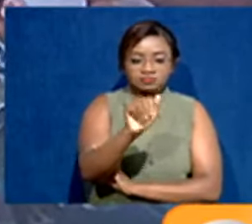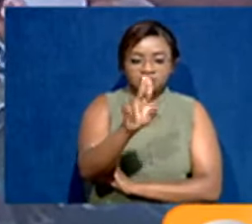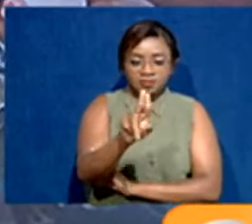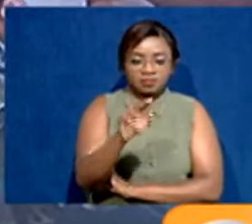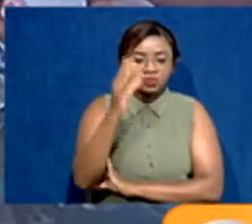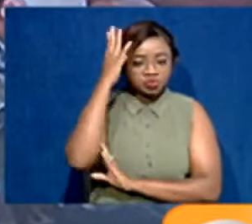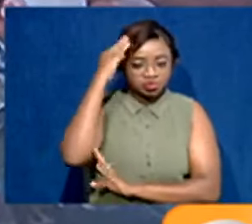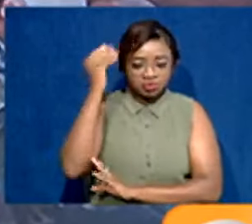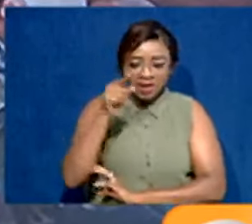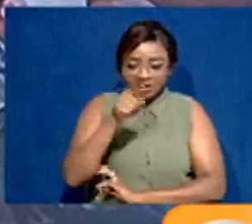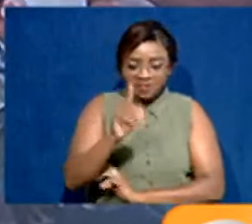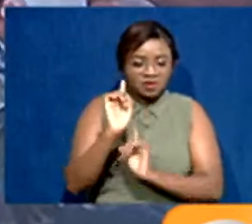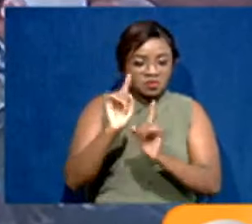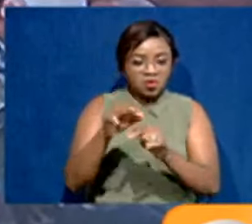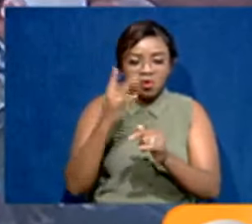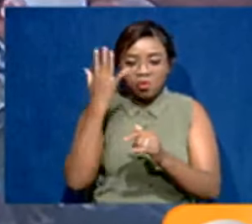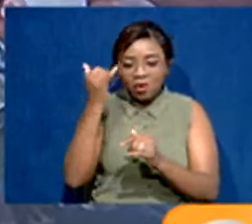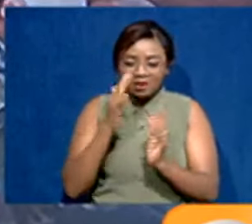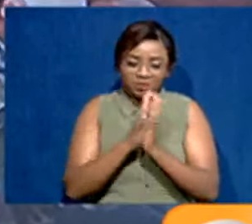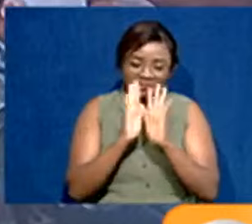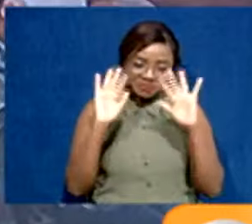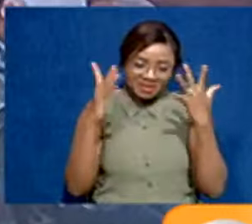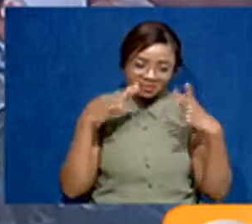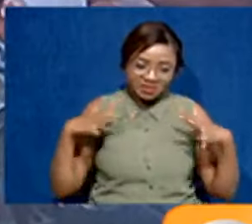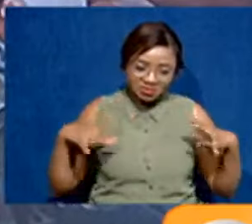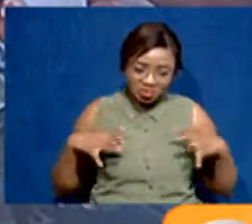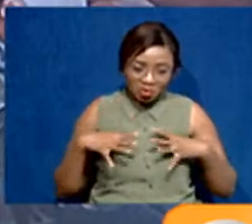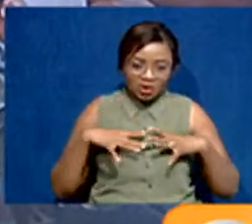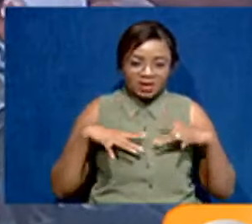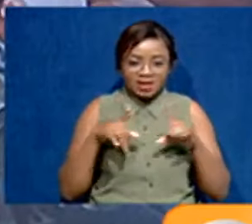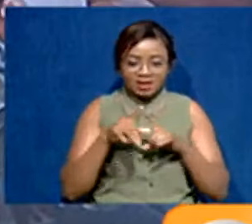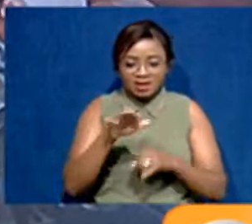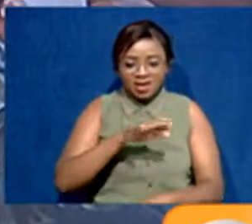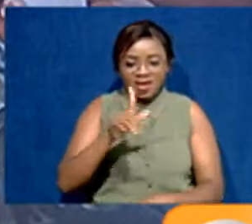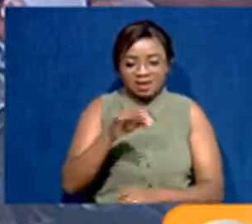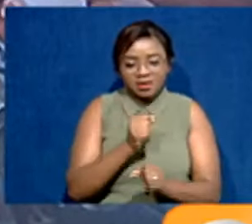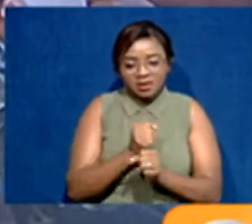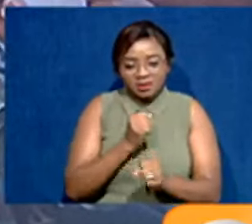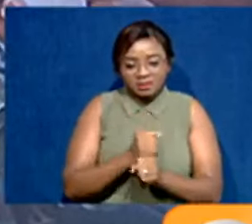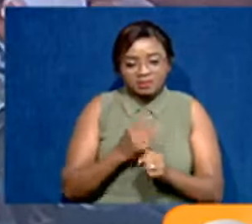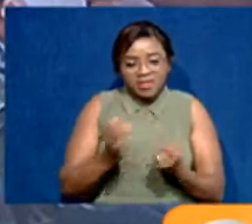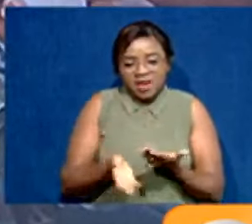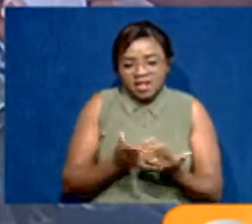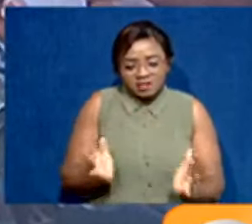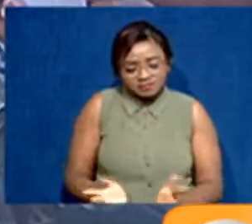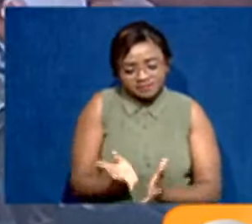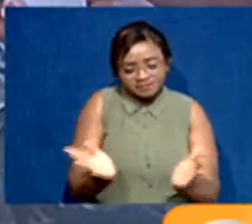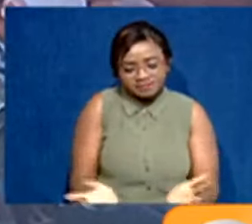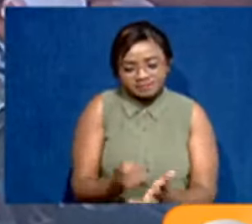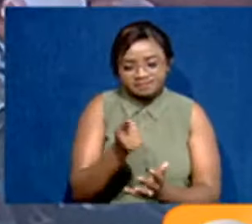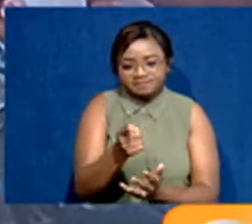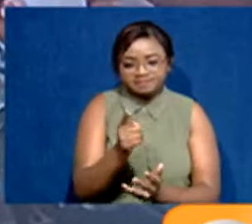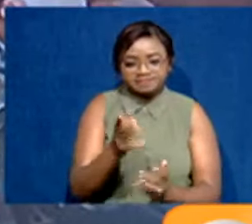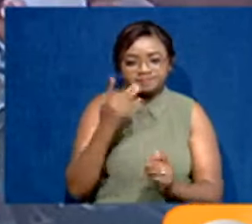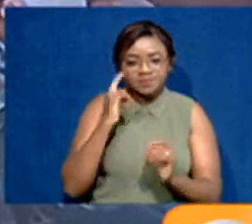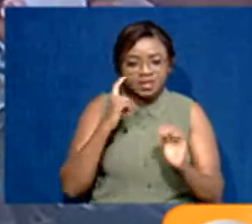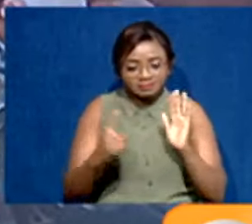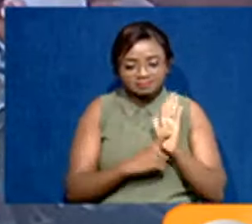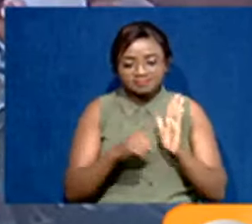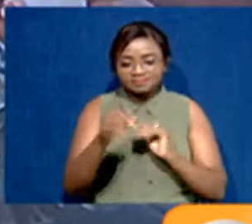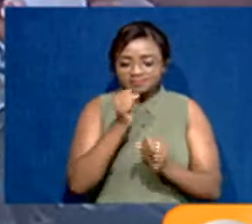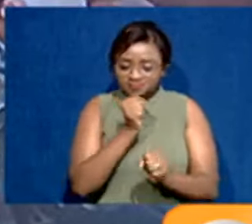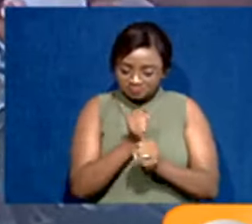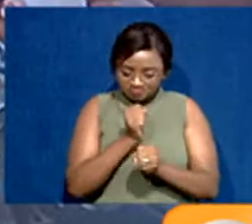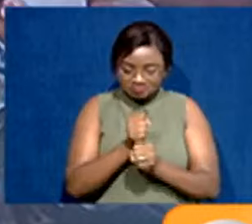the festive season with the troops in their operation areas and lifting their spirits in recognition of their crucial